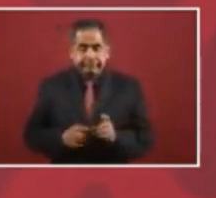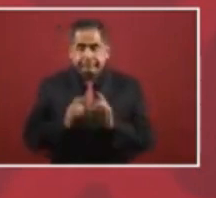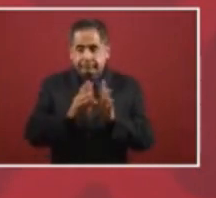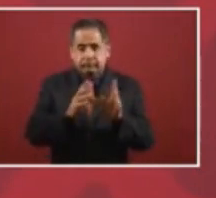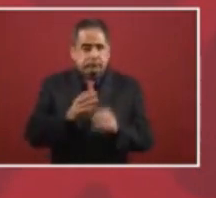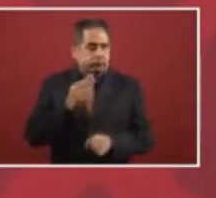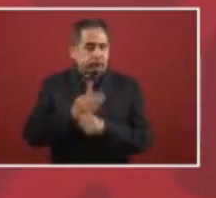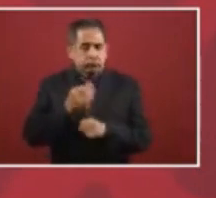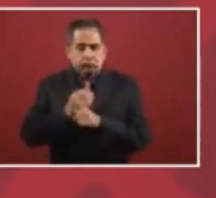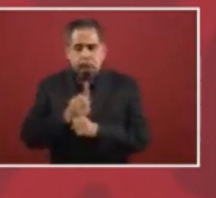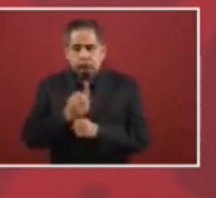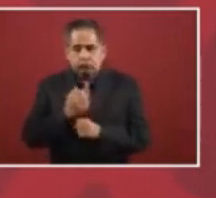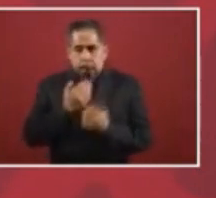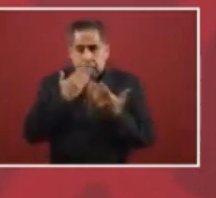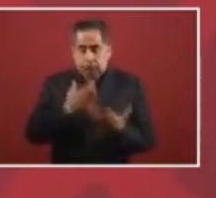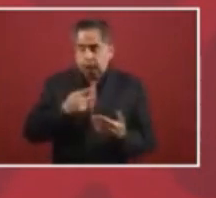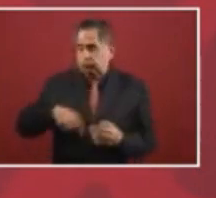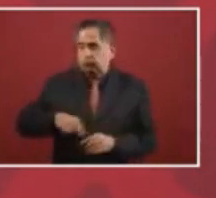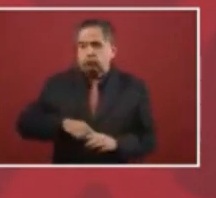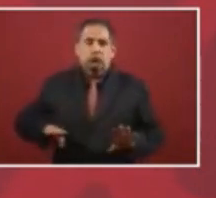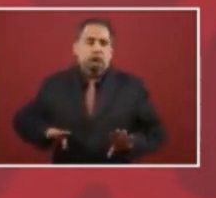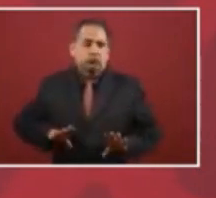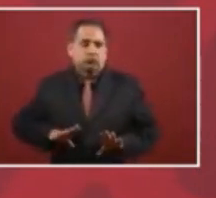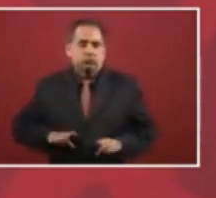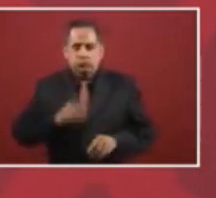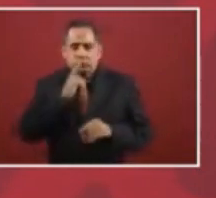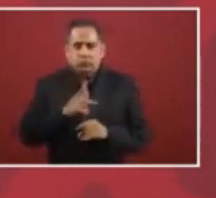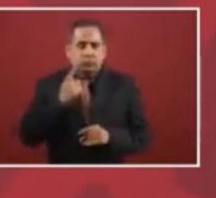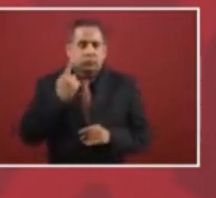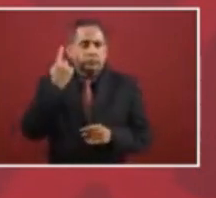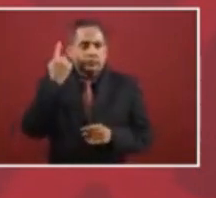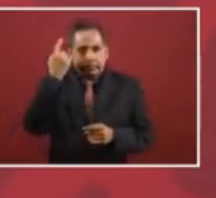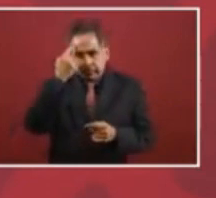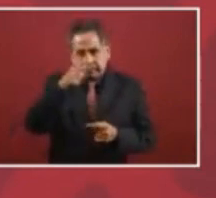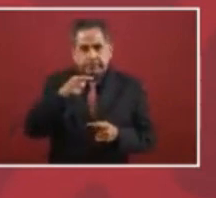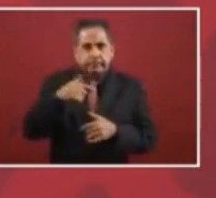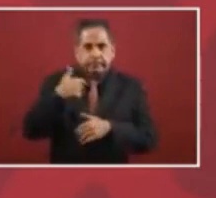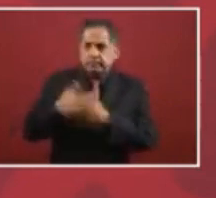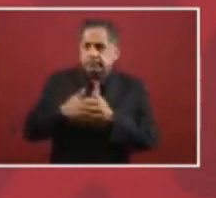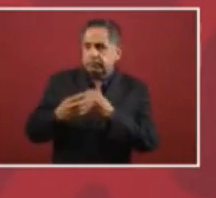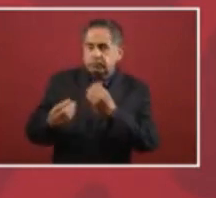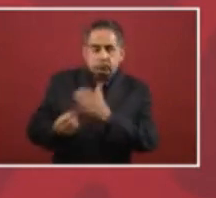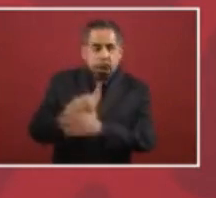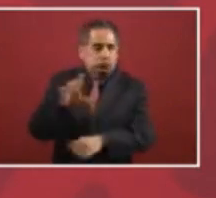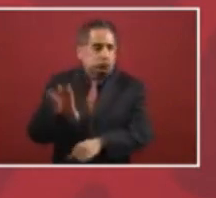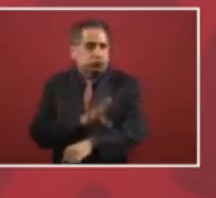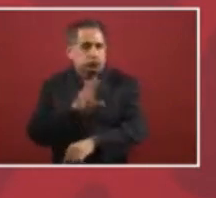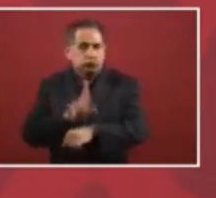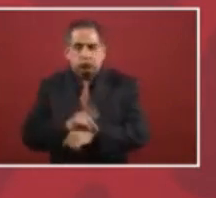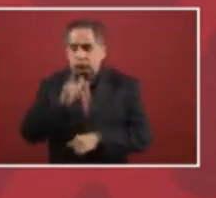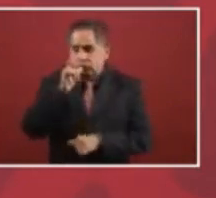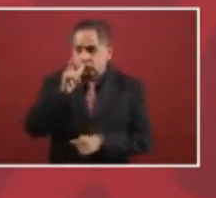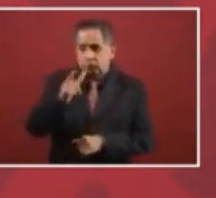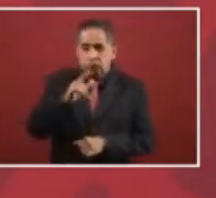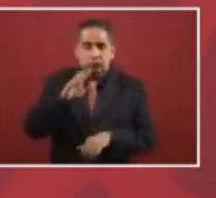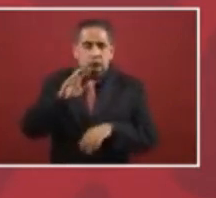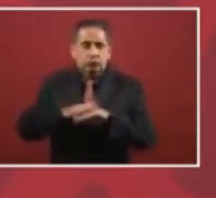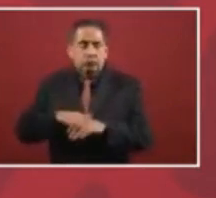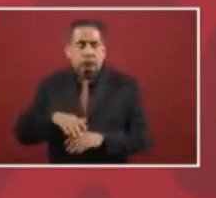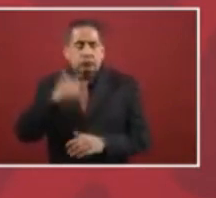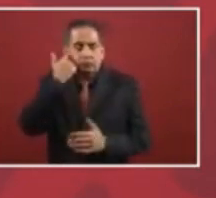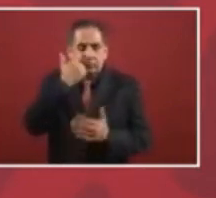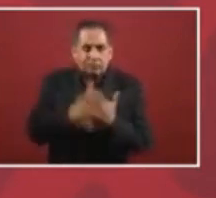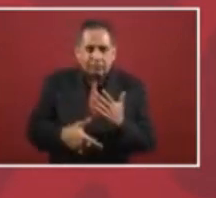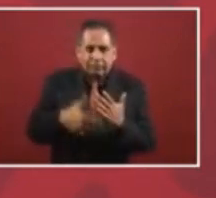So it's a favorable circumstance to generate electric energy